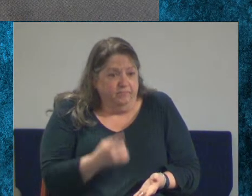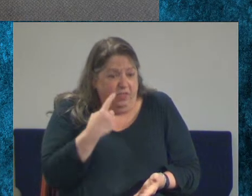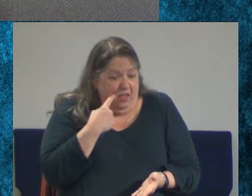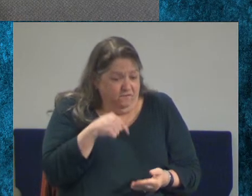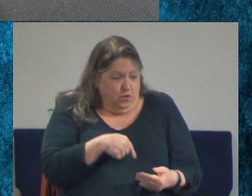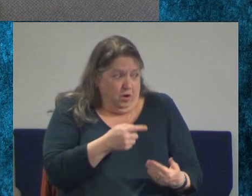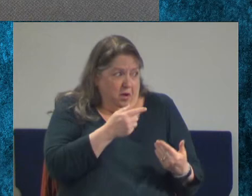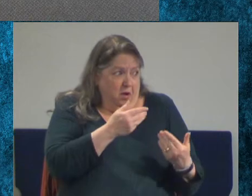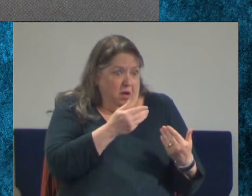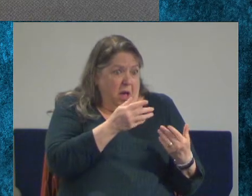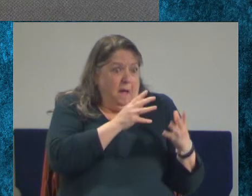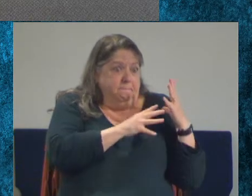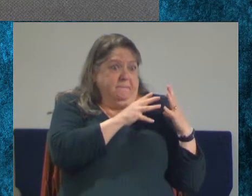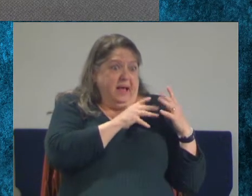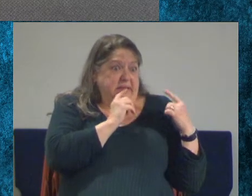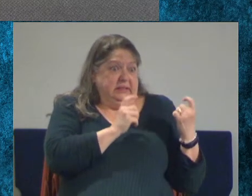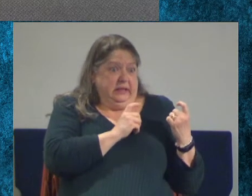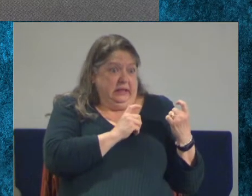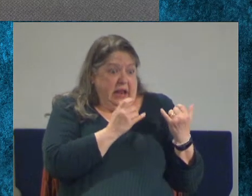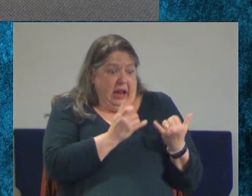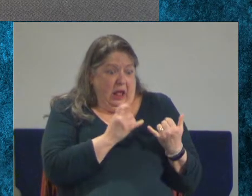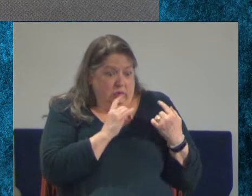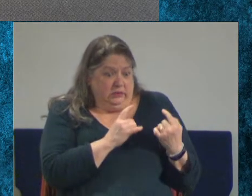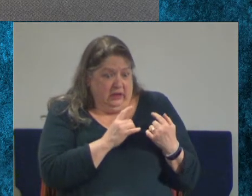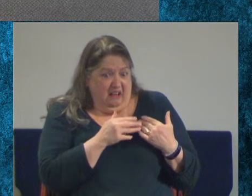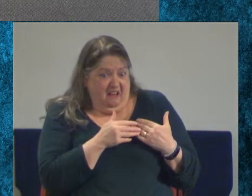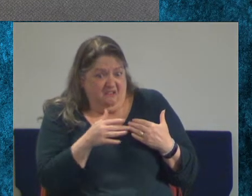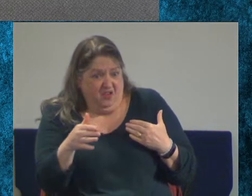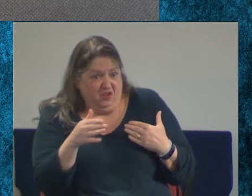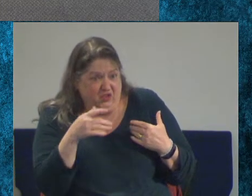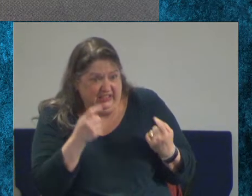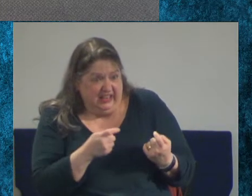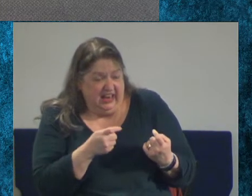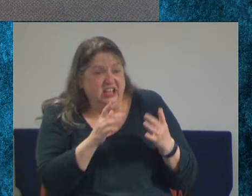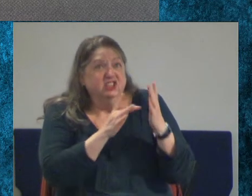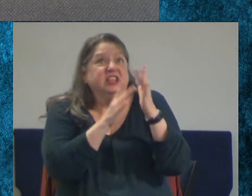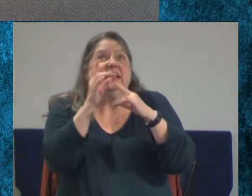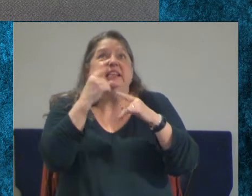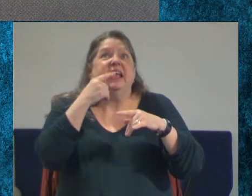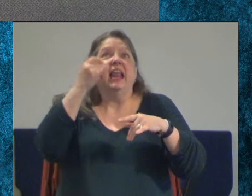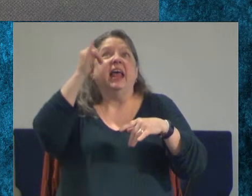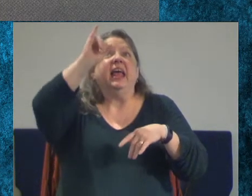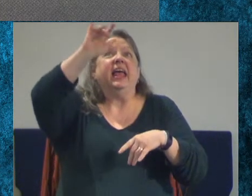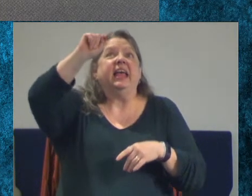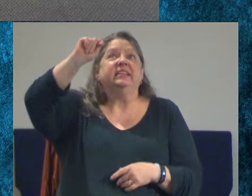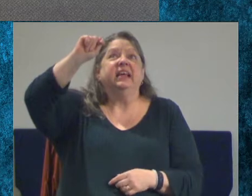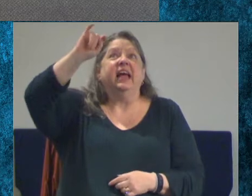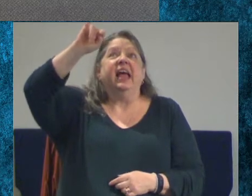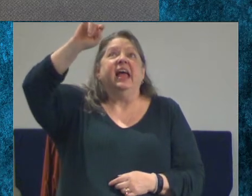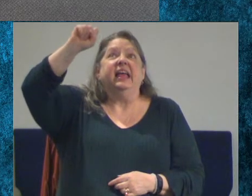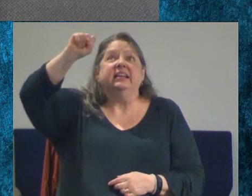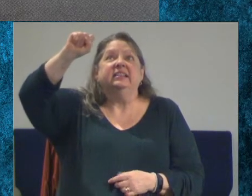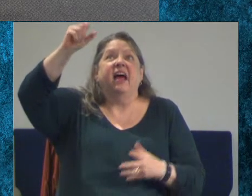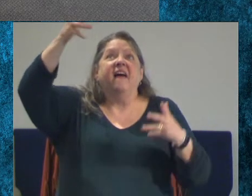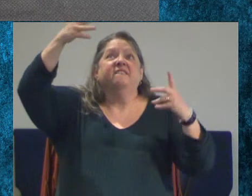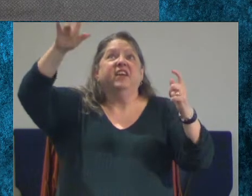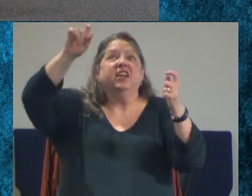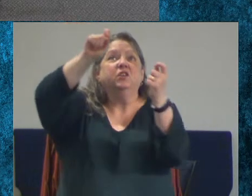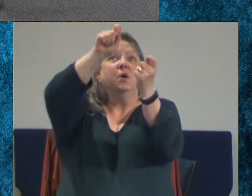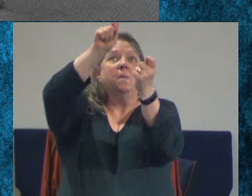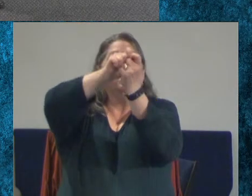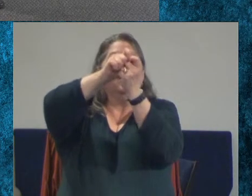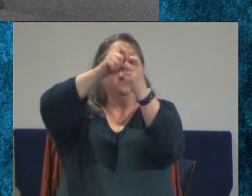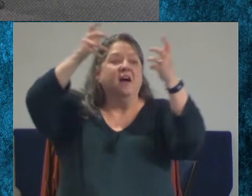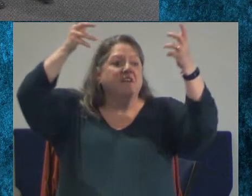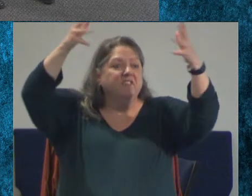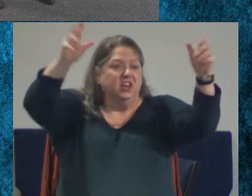commit. That's why Jesus said on the cross, it is finished. It is finished is the Greek word tetelestai, which is a